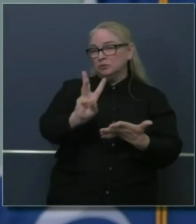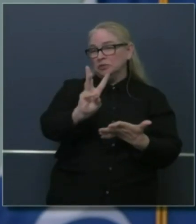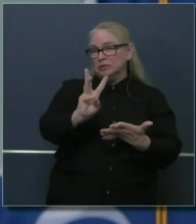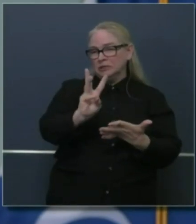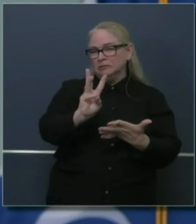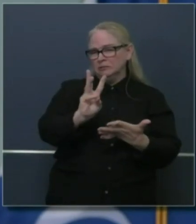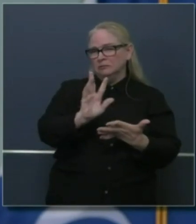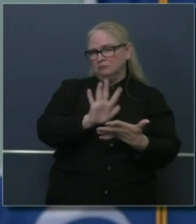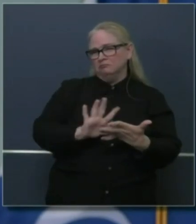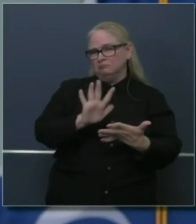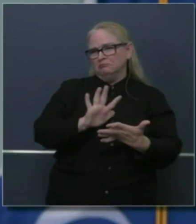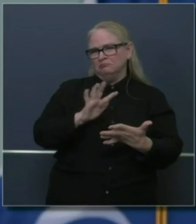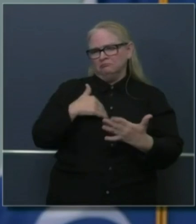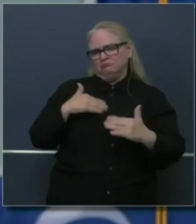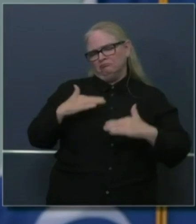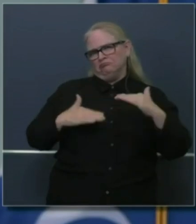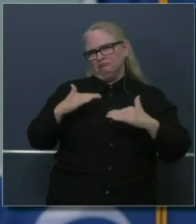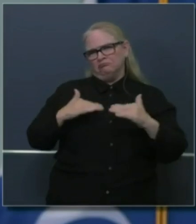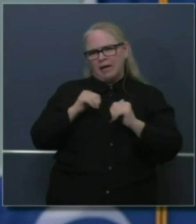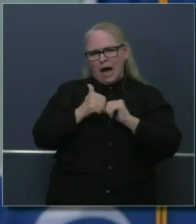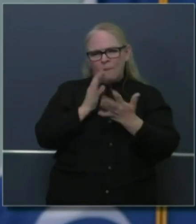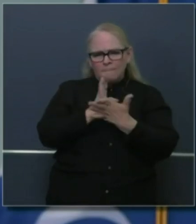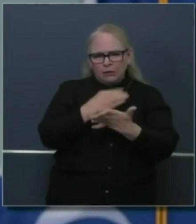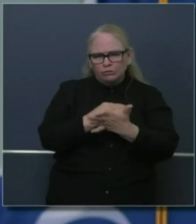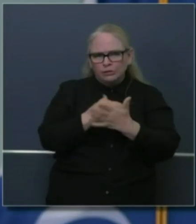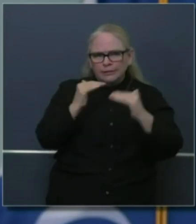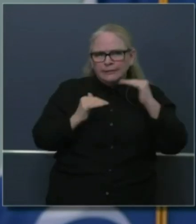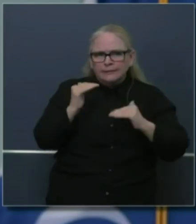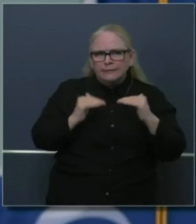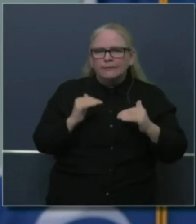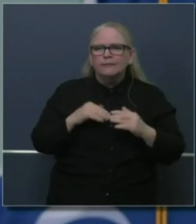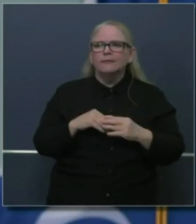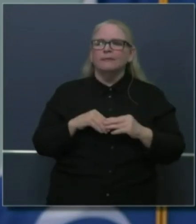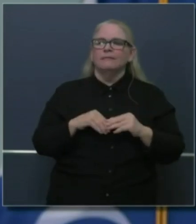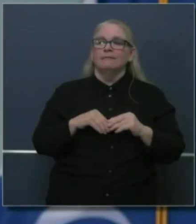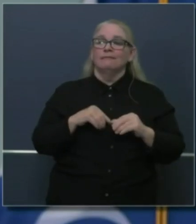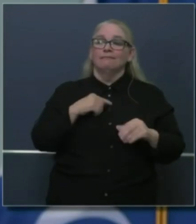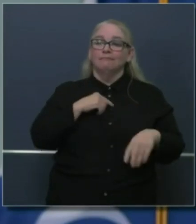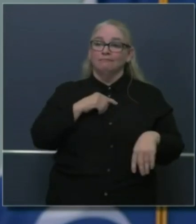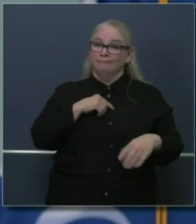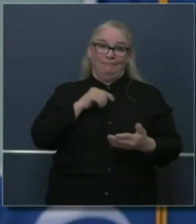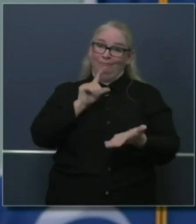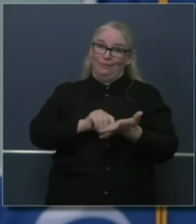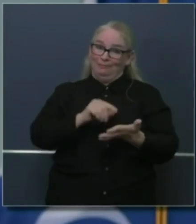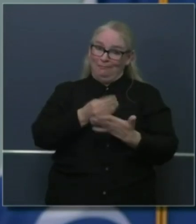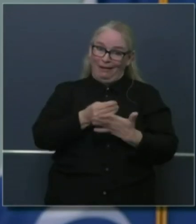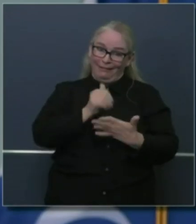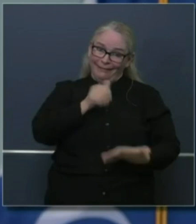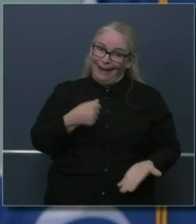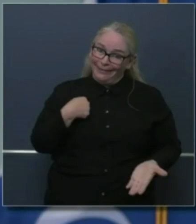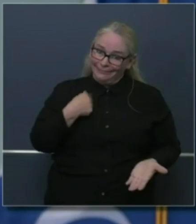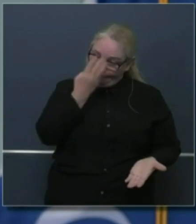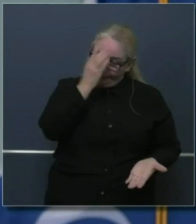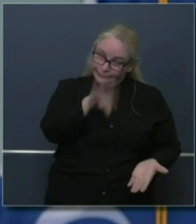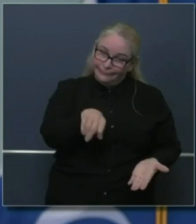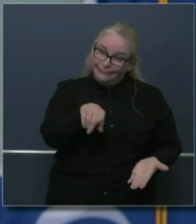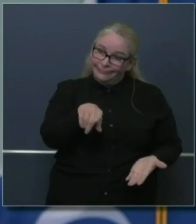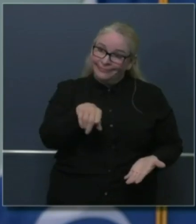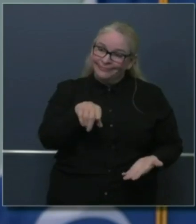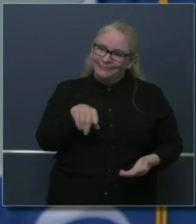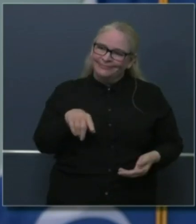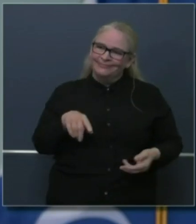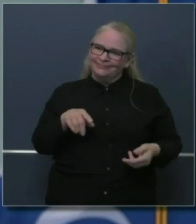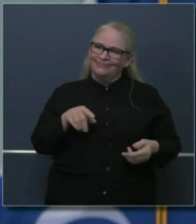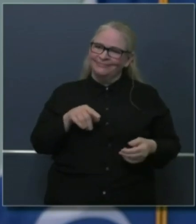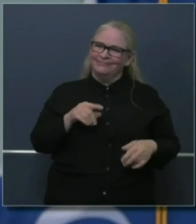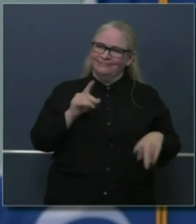budget. One thing we don't have as a nation state is that printing press. That's one thing that distinguishes our federal